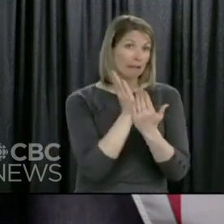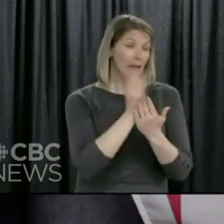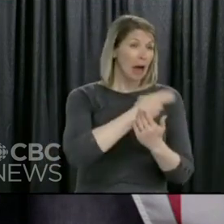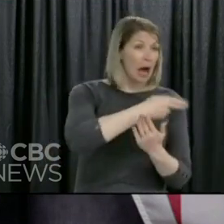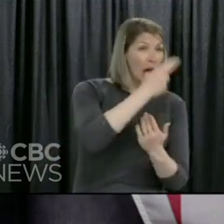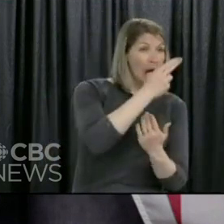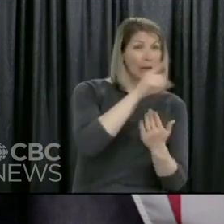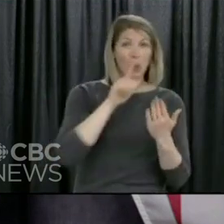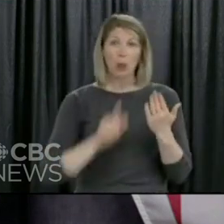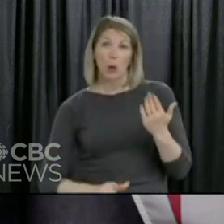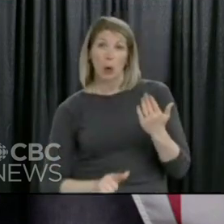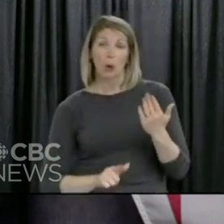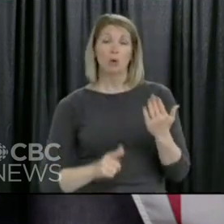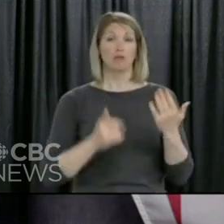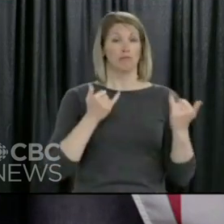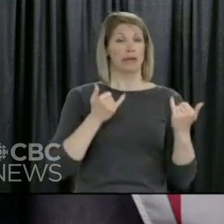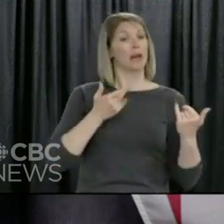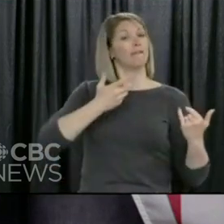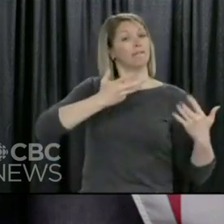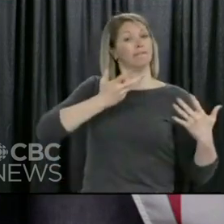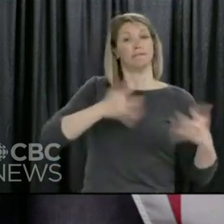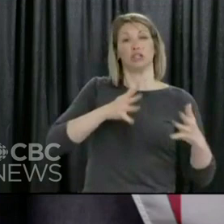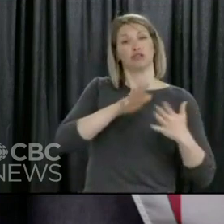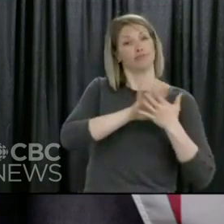recommend that that happen. So.